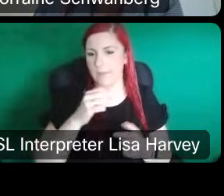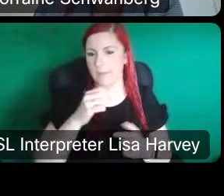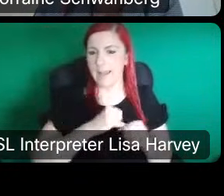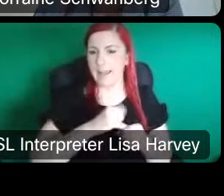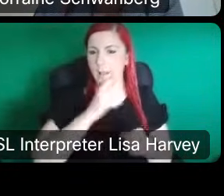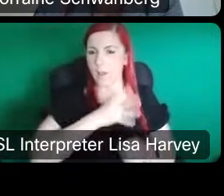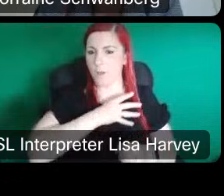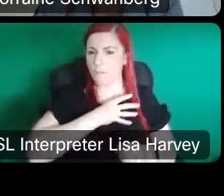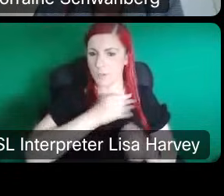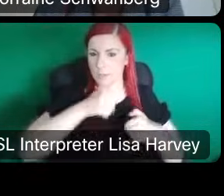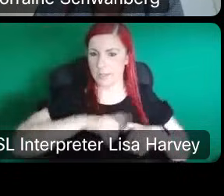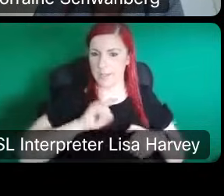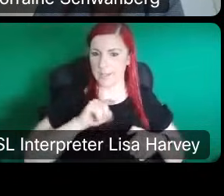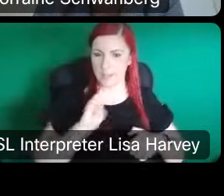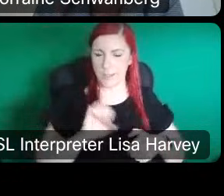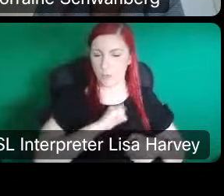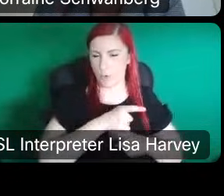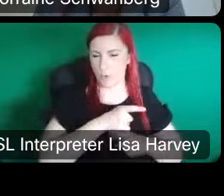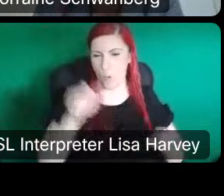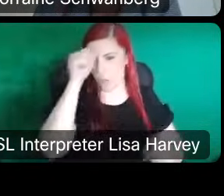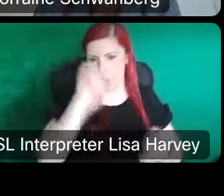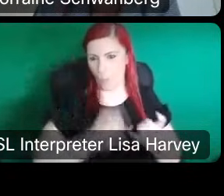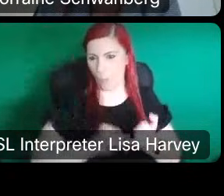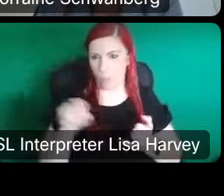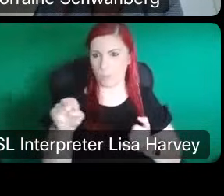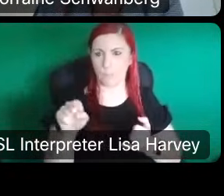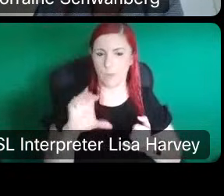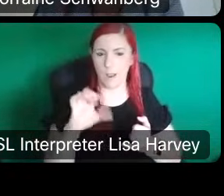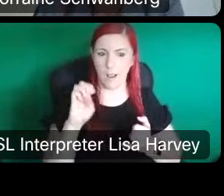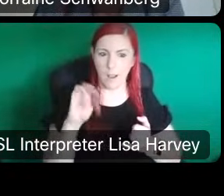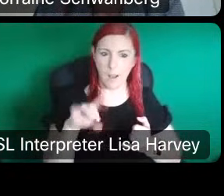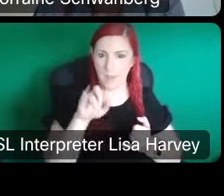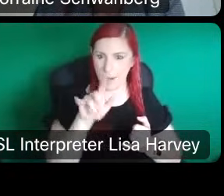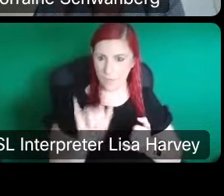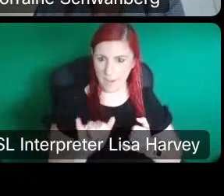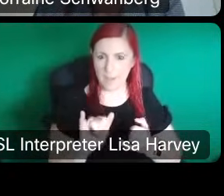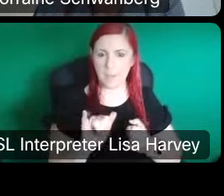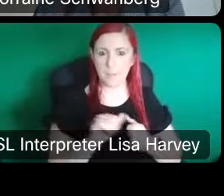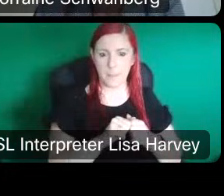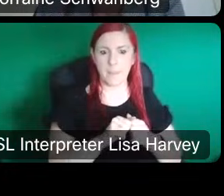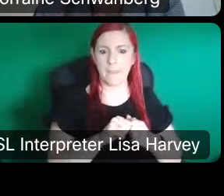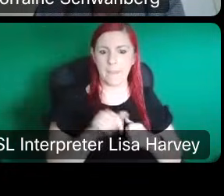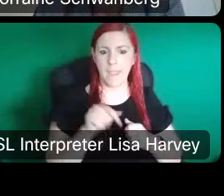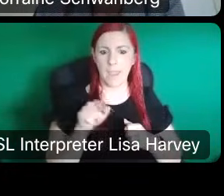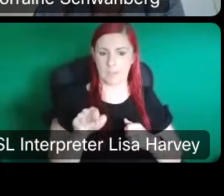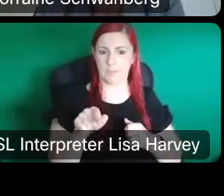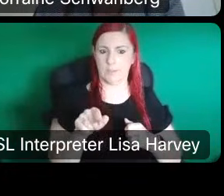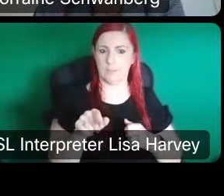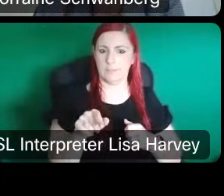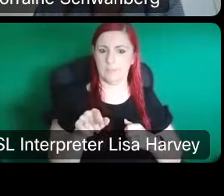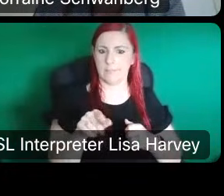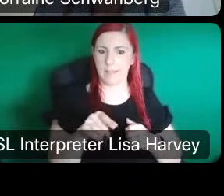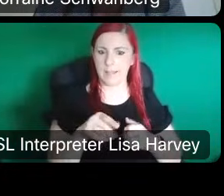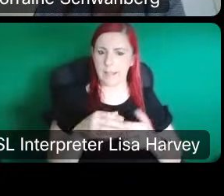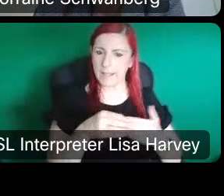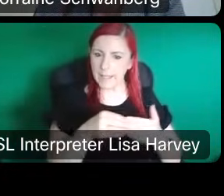the HSE, who I'm sure you'll all be very familiar with, who really takes on the leadership role in terms of quality and safety within the